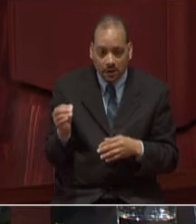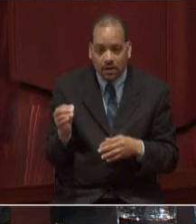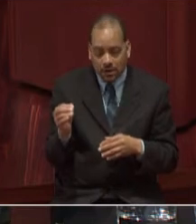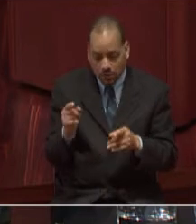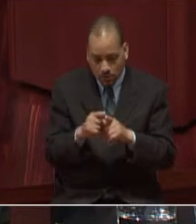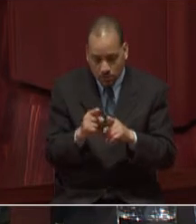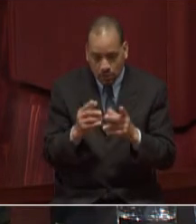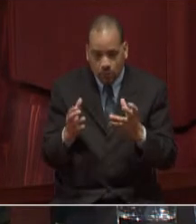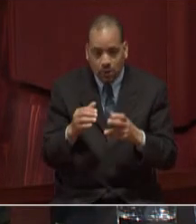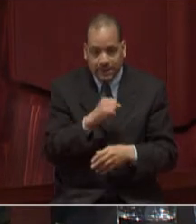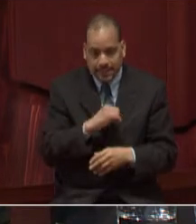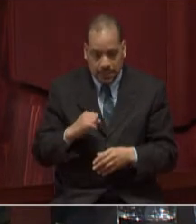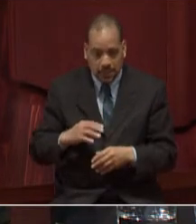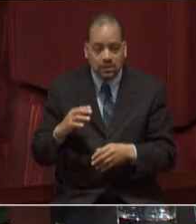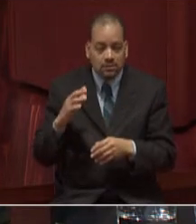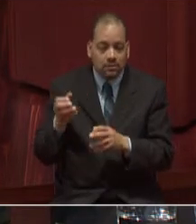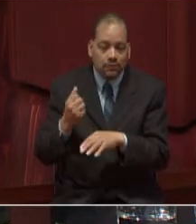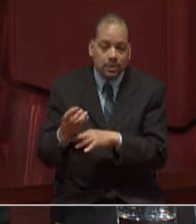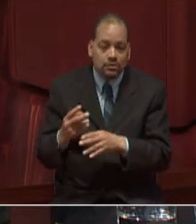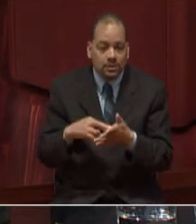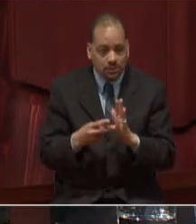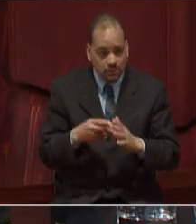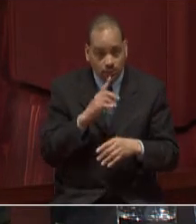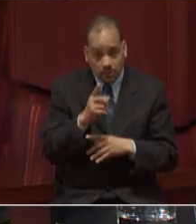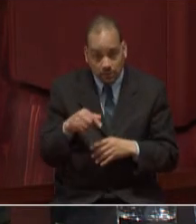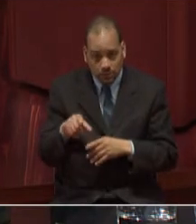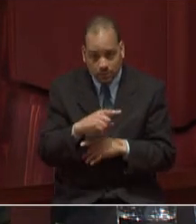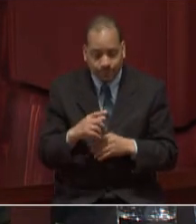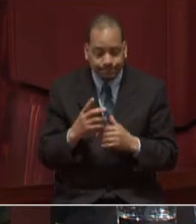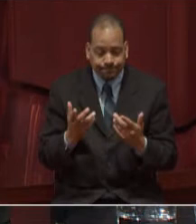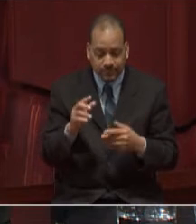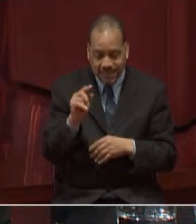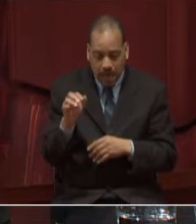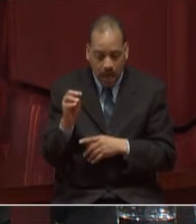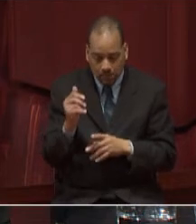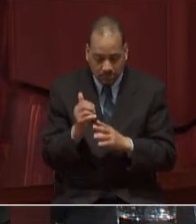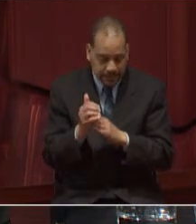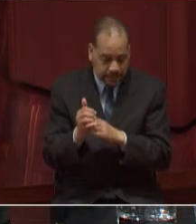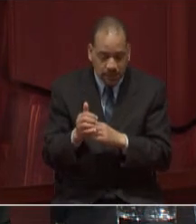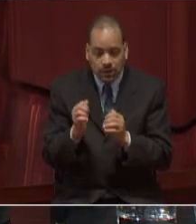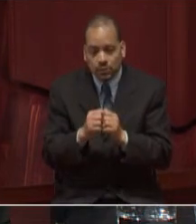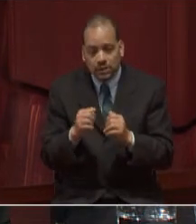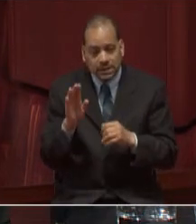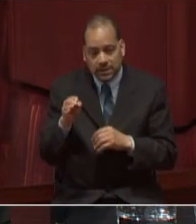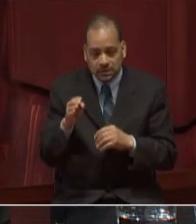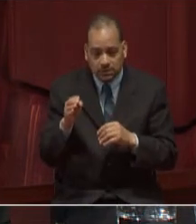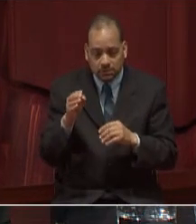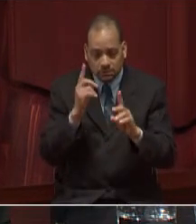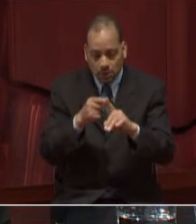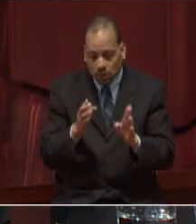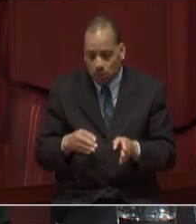So basically we came up, Tom leading the fray, with a strategy